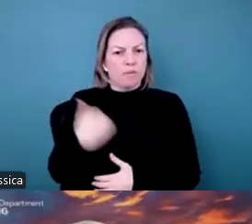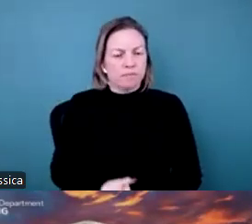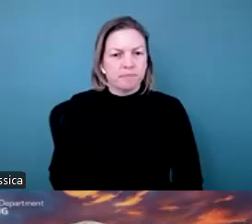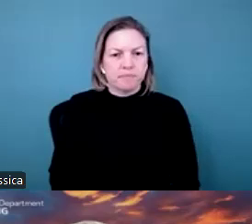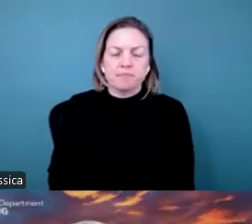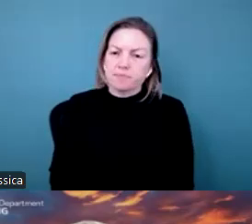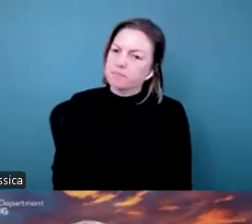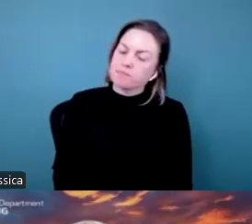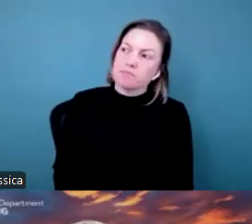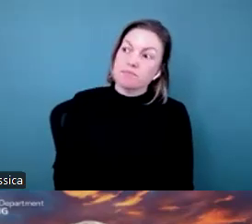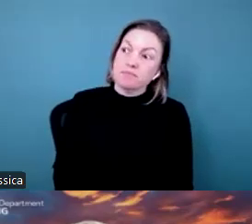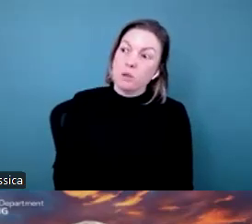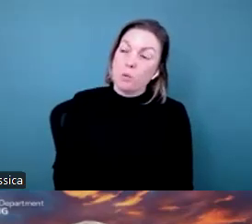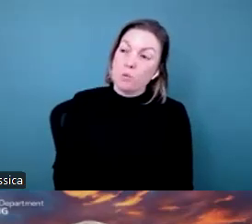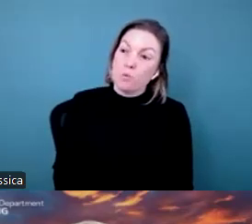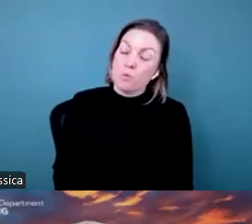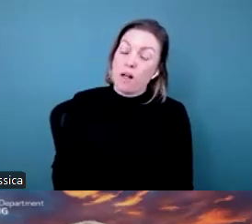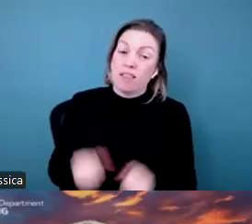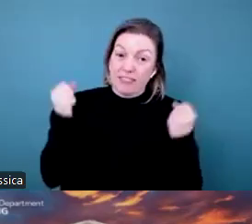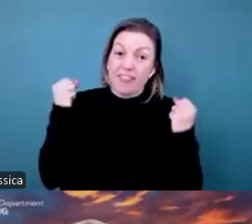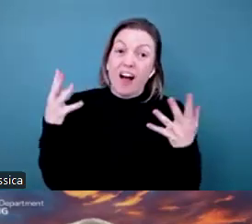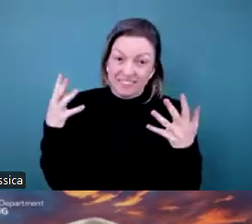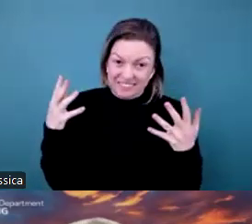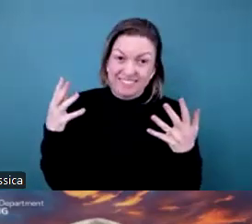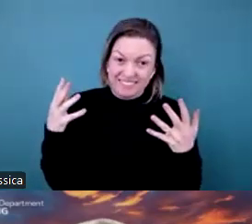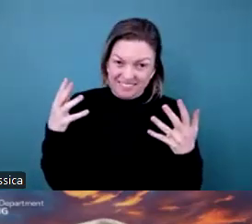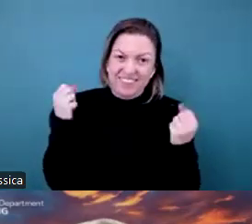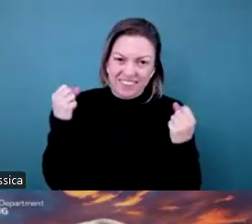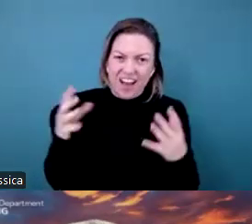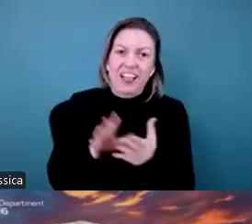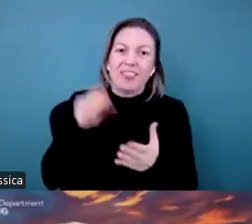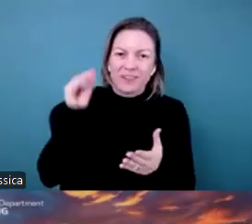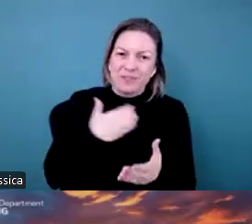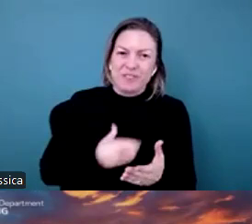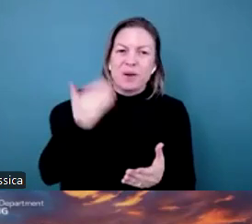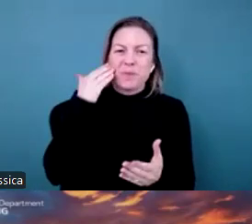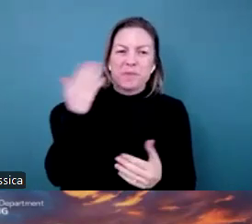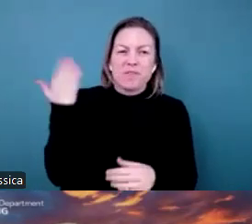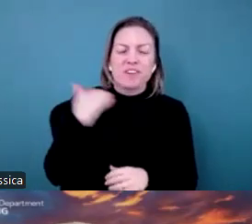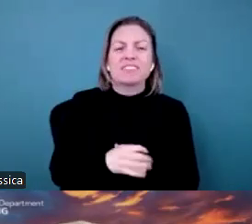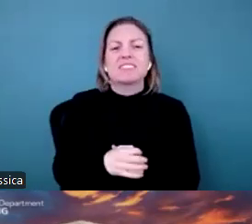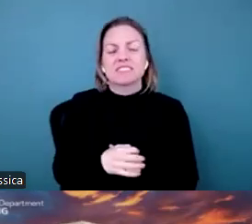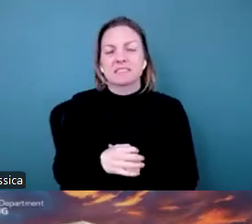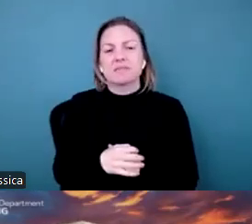That is a long list, Doc. And I think, that's one of the things is that people fall into caregiving without